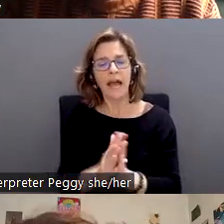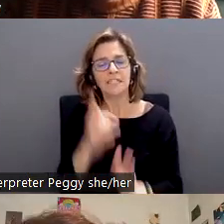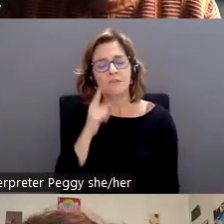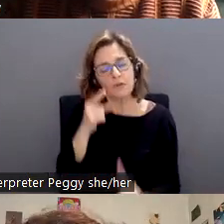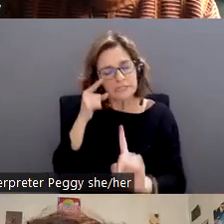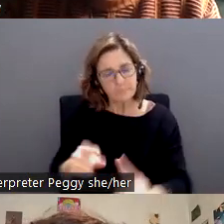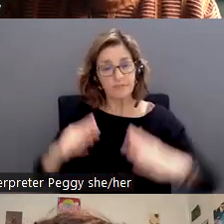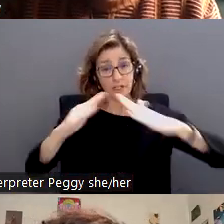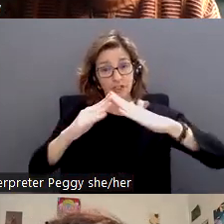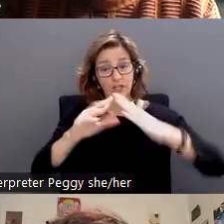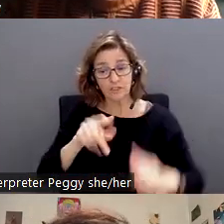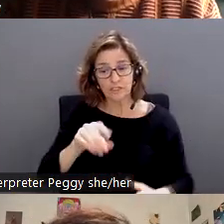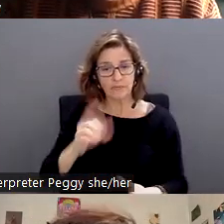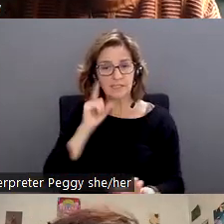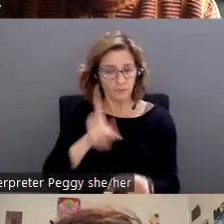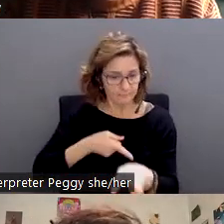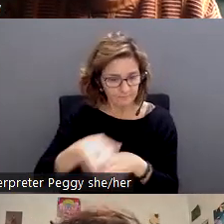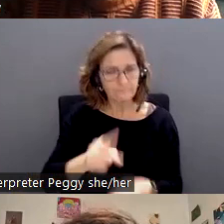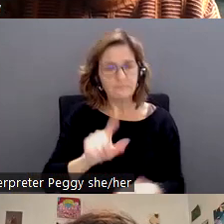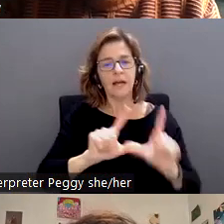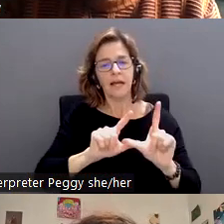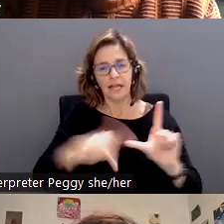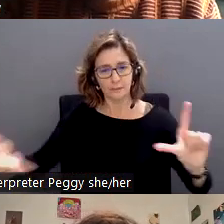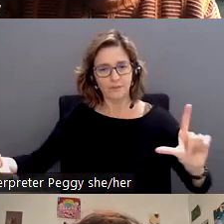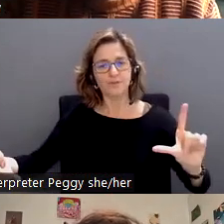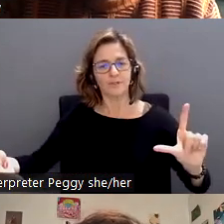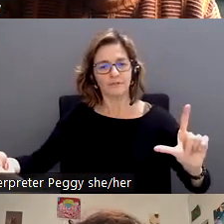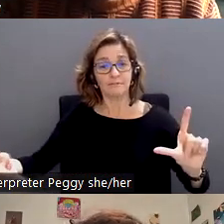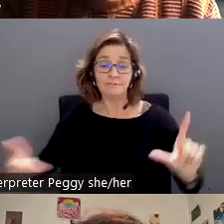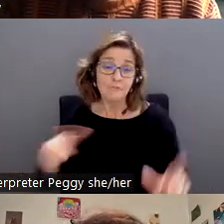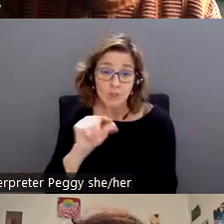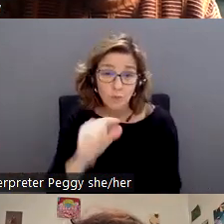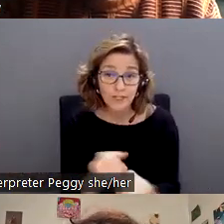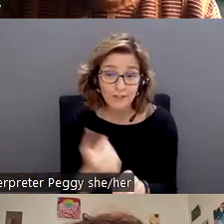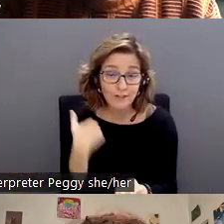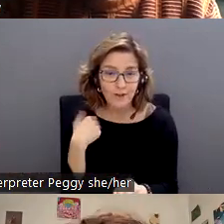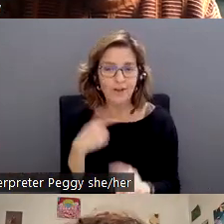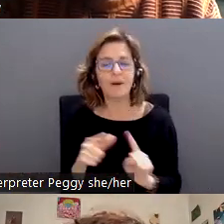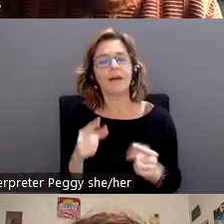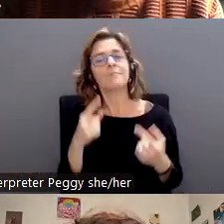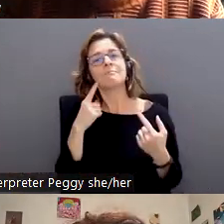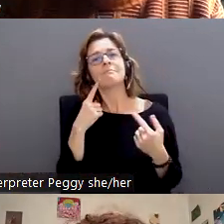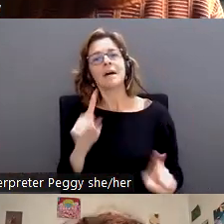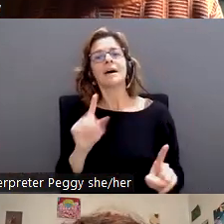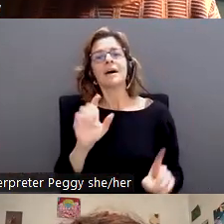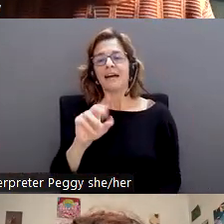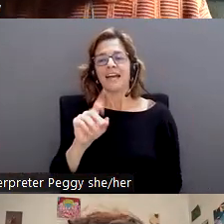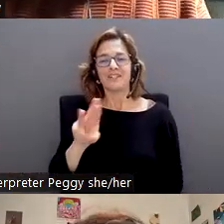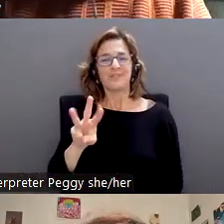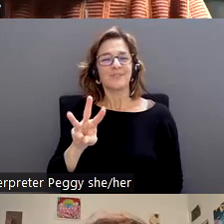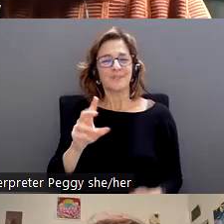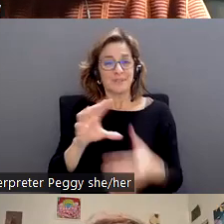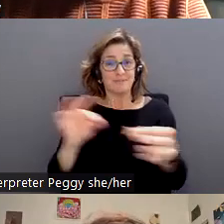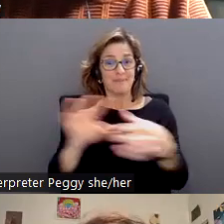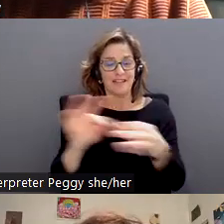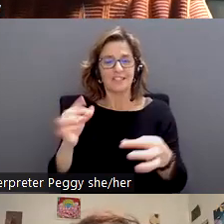shelter space. It took 20 years, but as Andrew mentioned earlier, last year we finally opened such a space, and we'll talk a